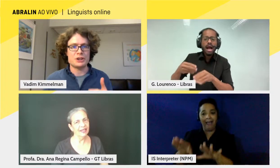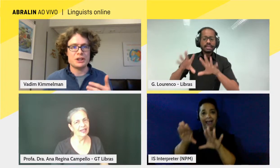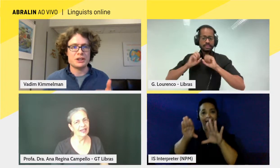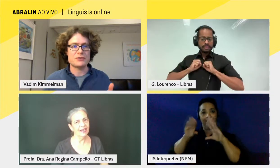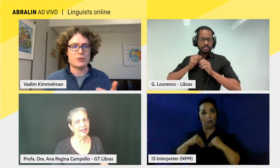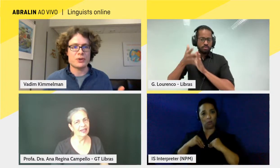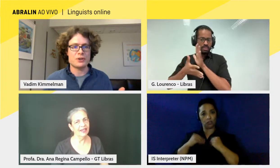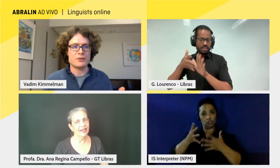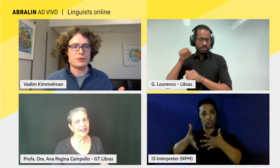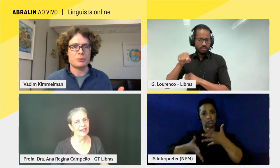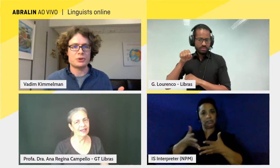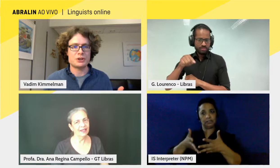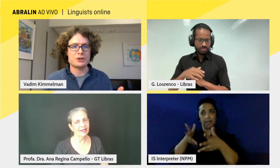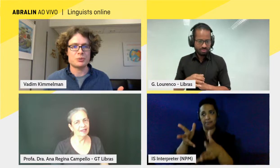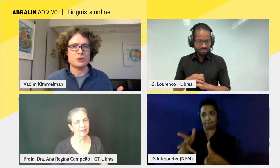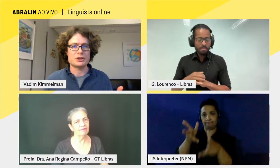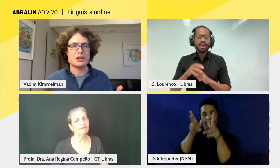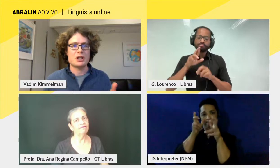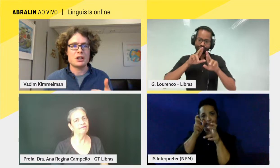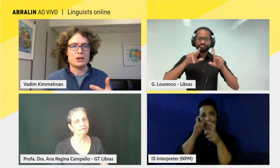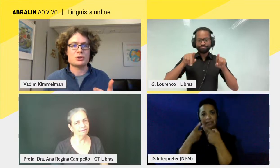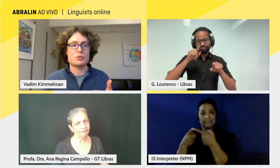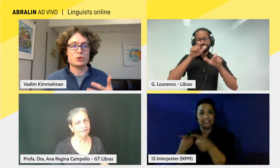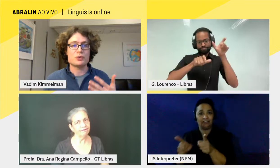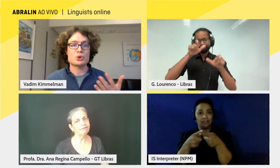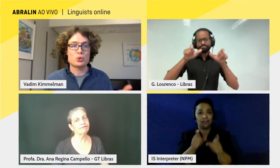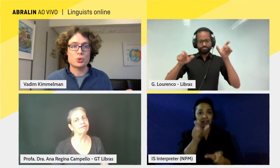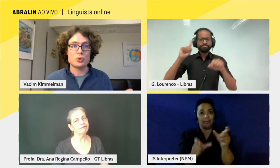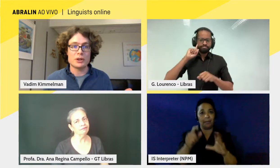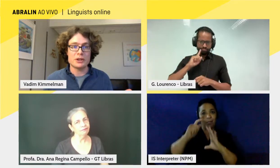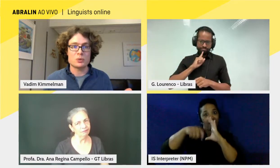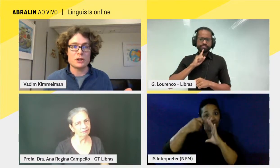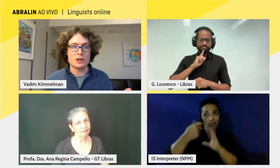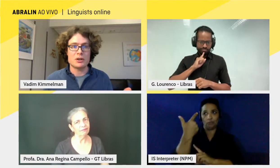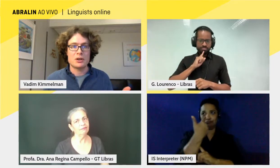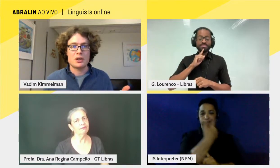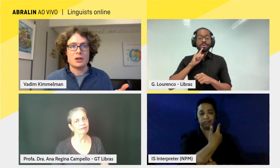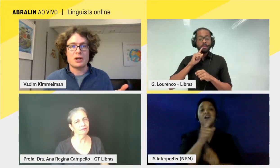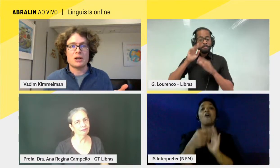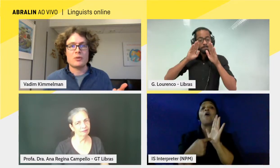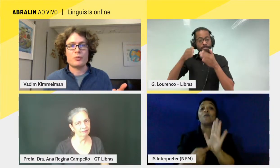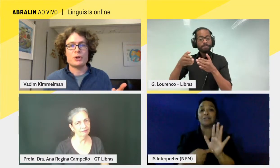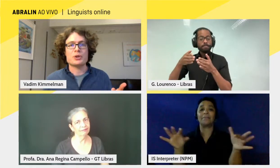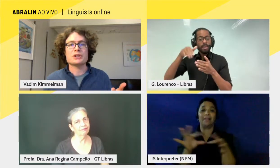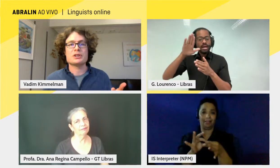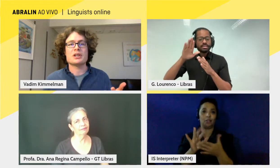sign language is for the different participants in terms of school as well.